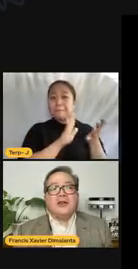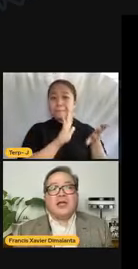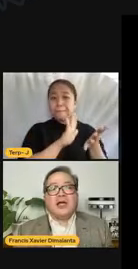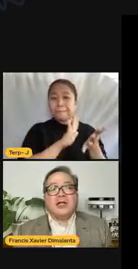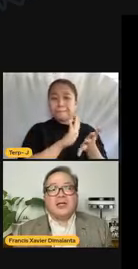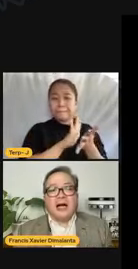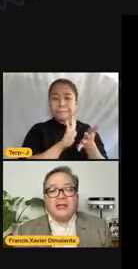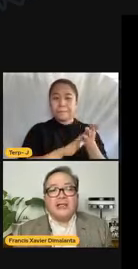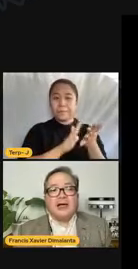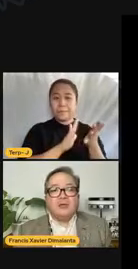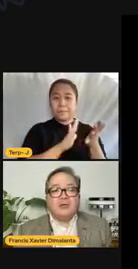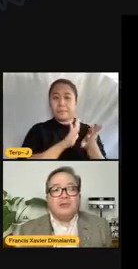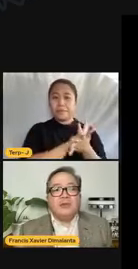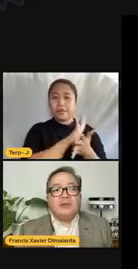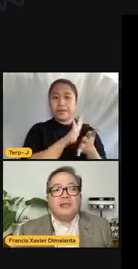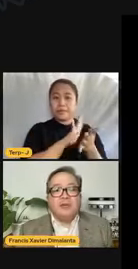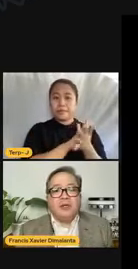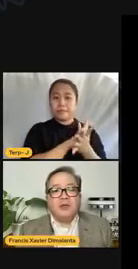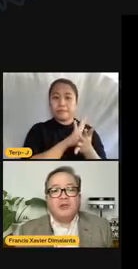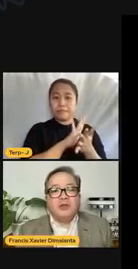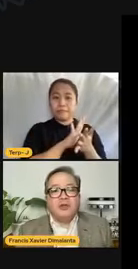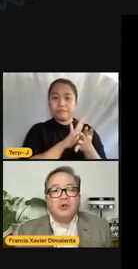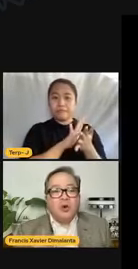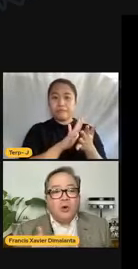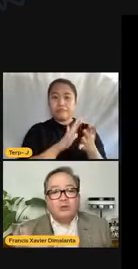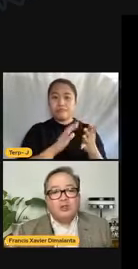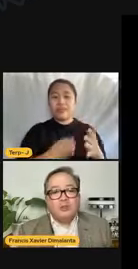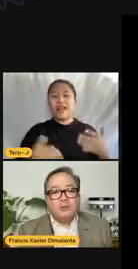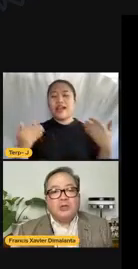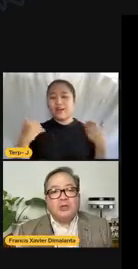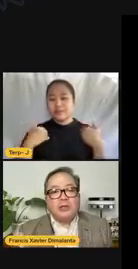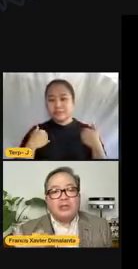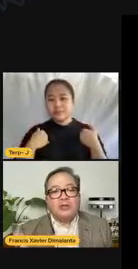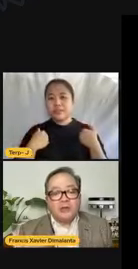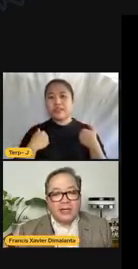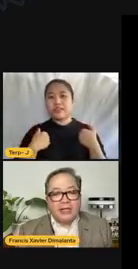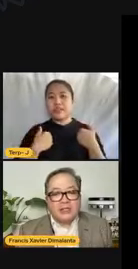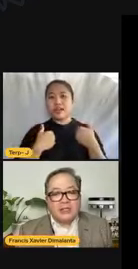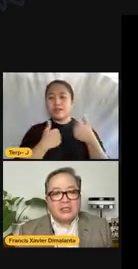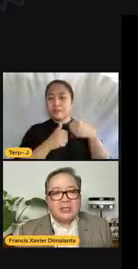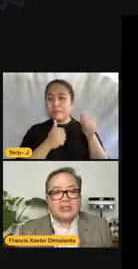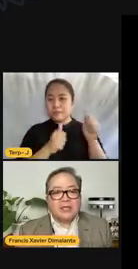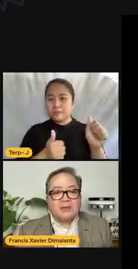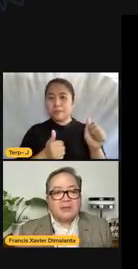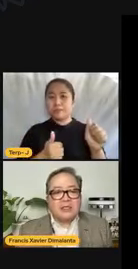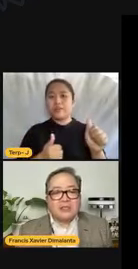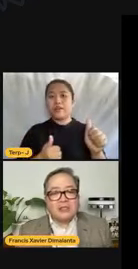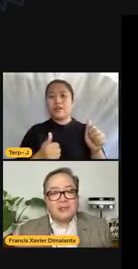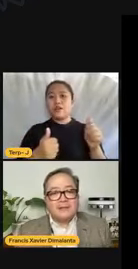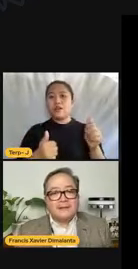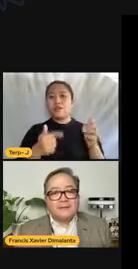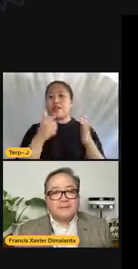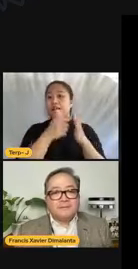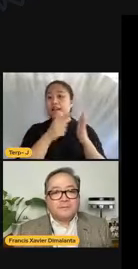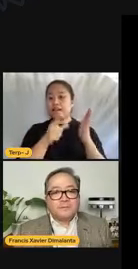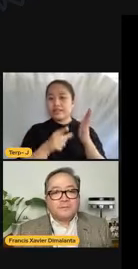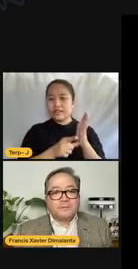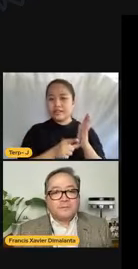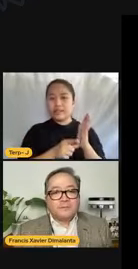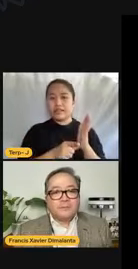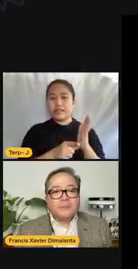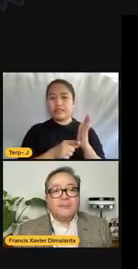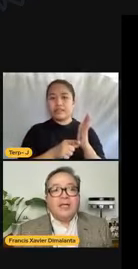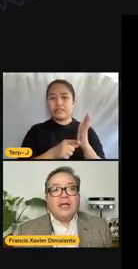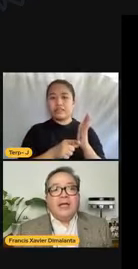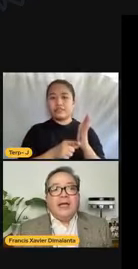a healthcare guideline which we made available for you, what we should be doing at different ages. Next slide, please.